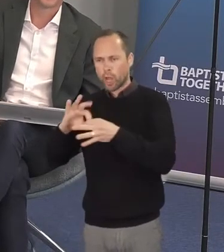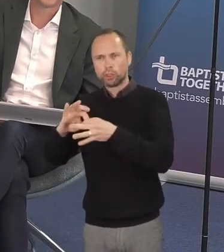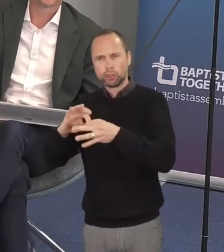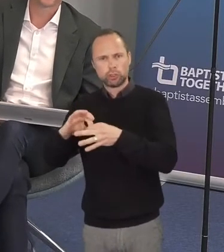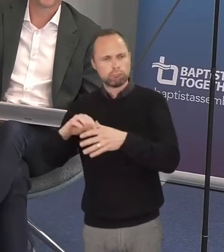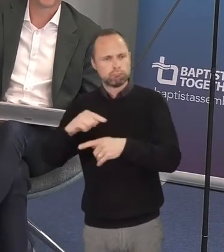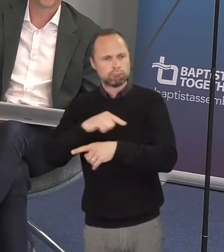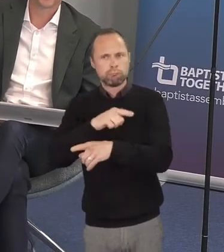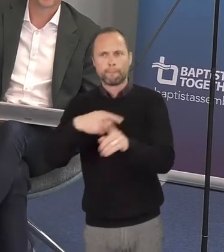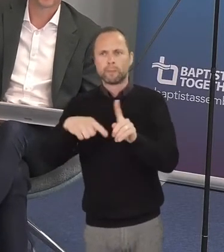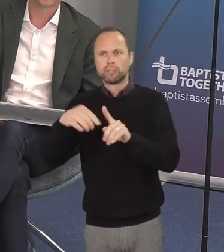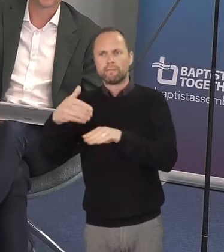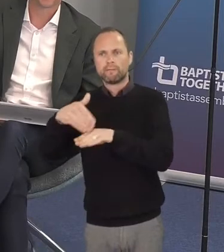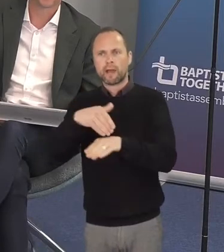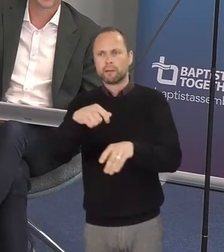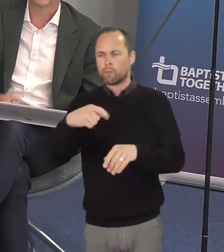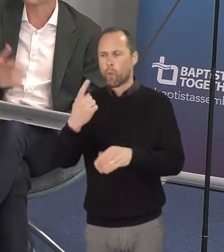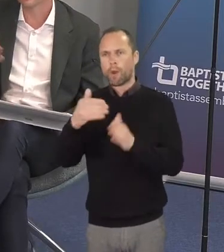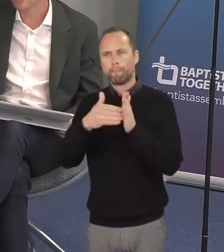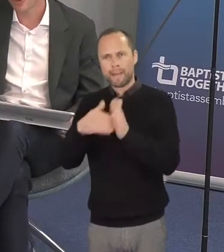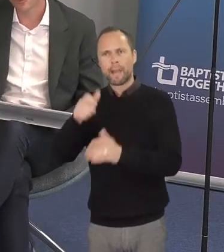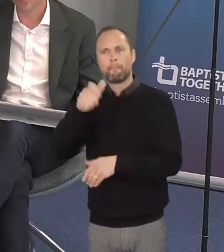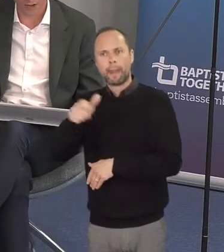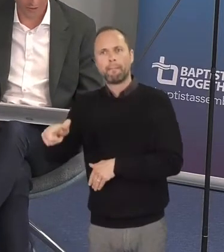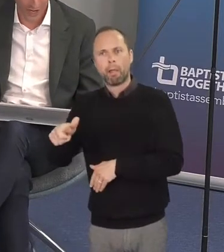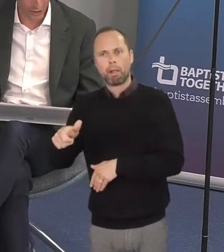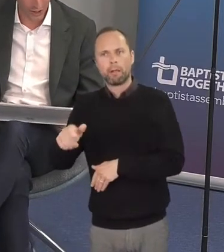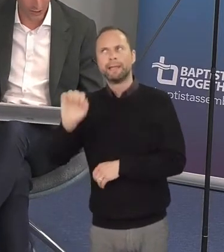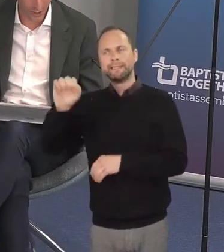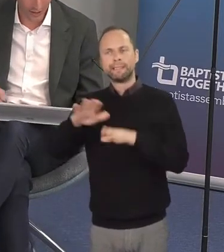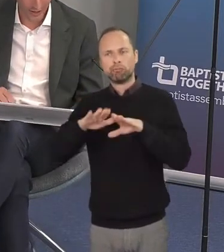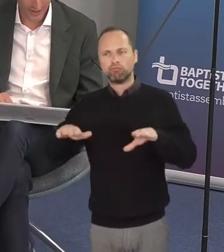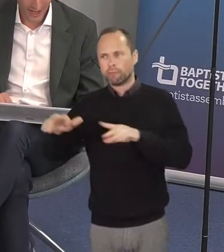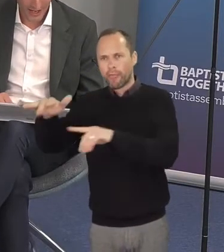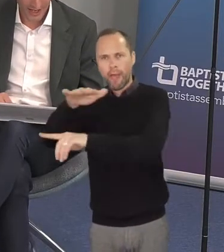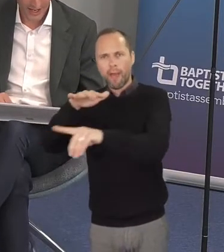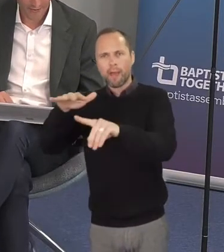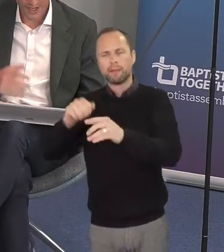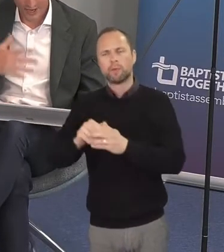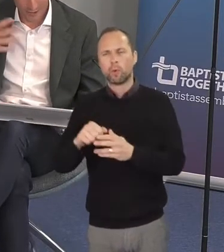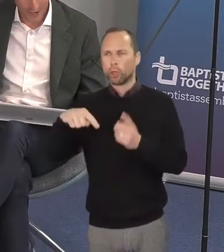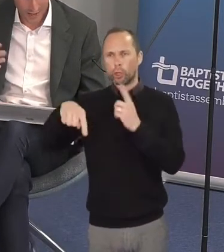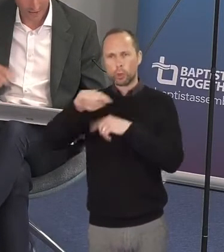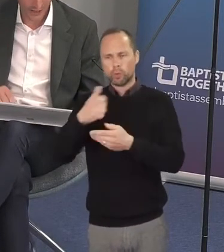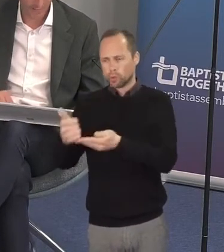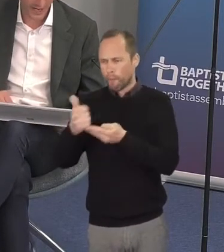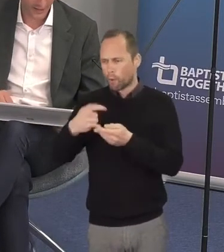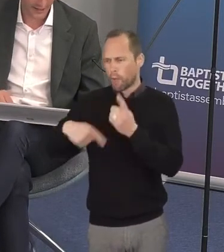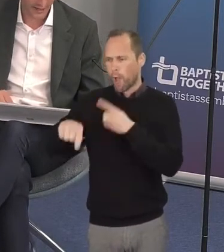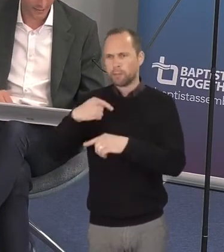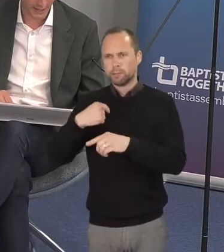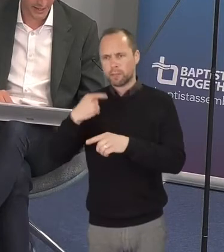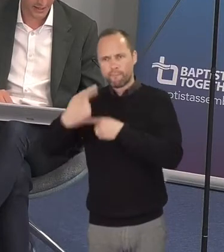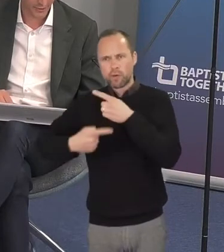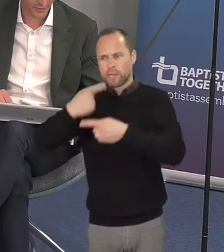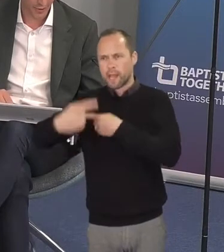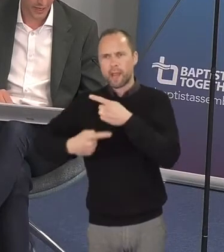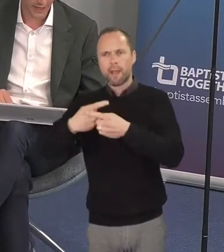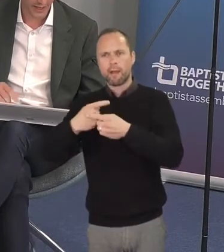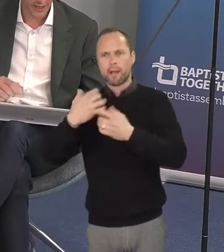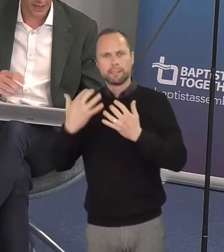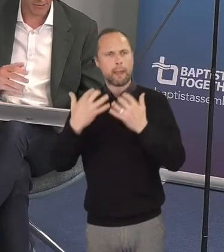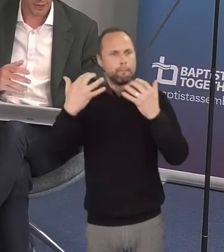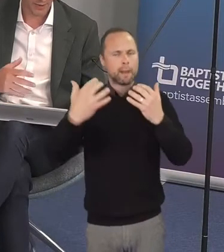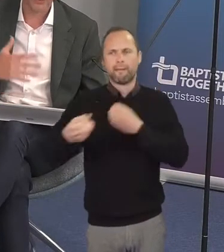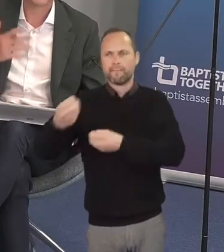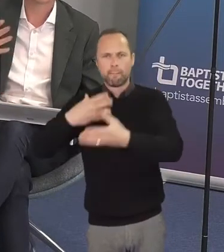of 1 million of his precious children. And, you know, you've been on that journey with us. Every year we've kept feeding back at assemblies and